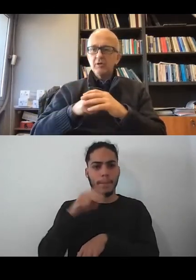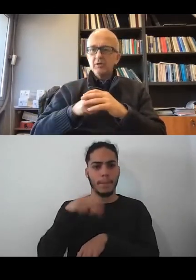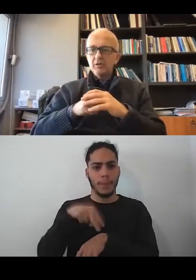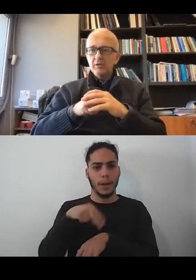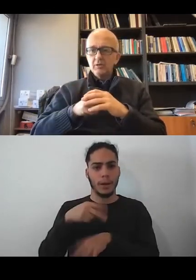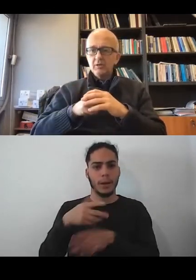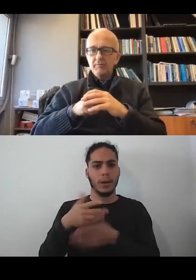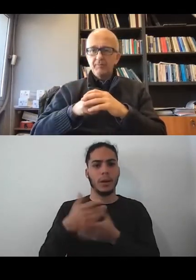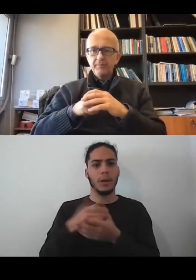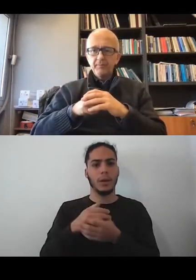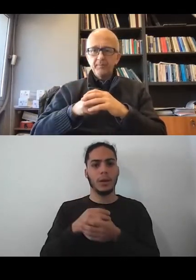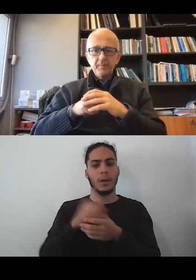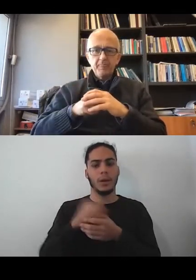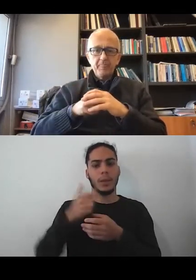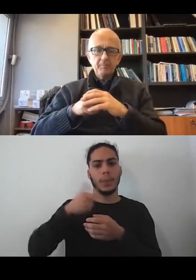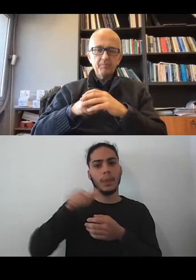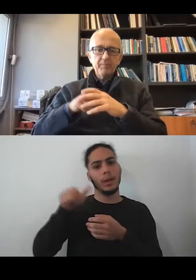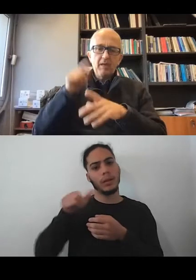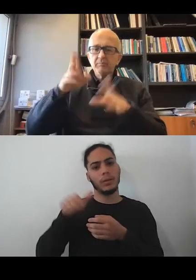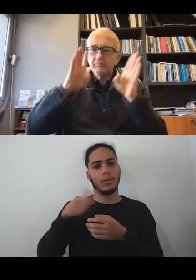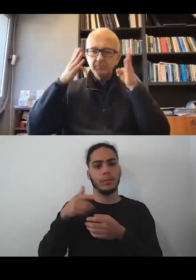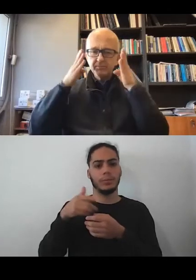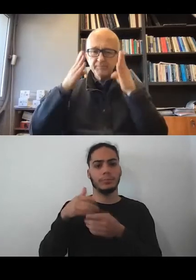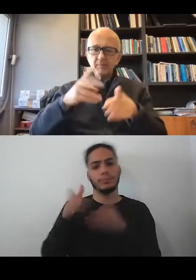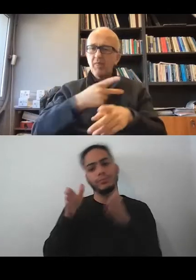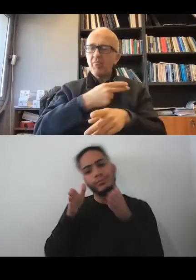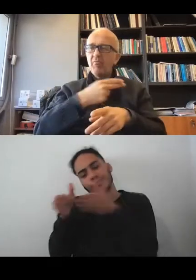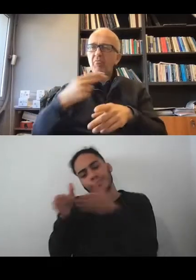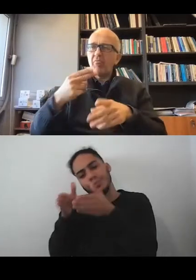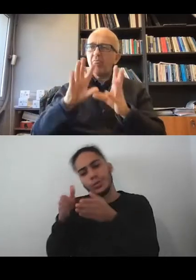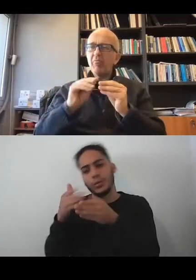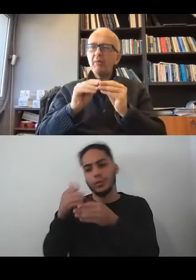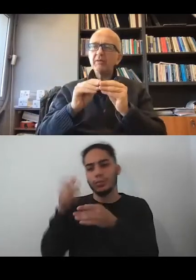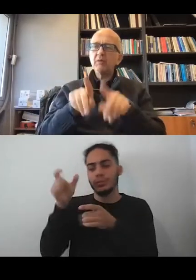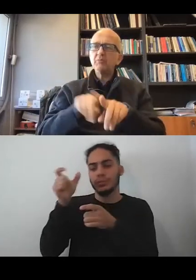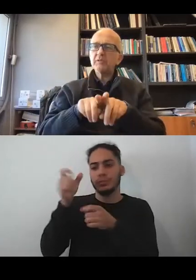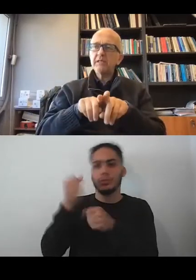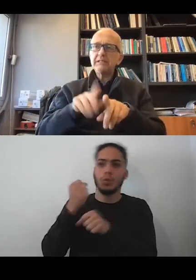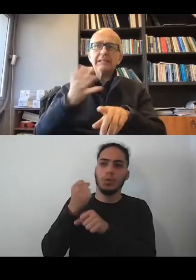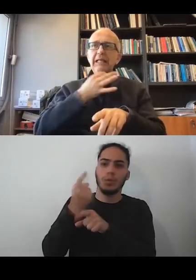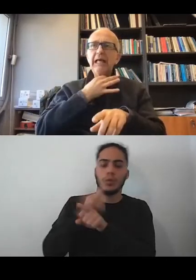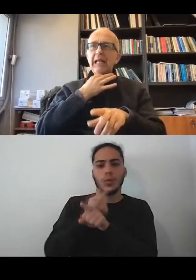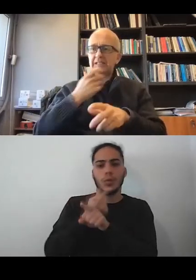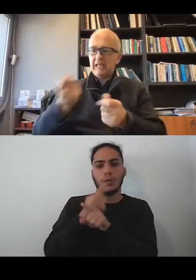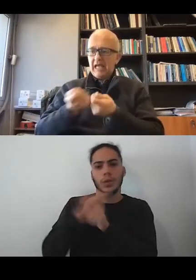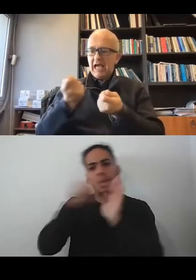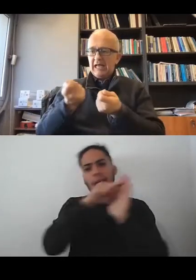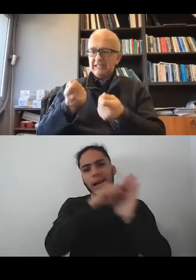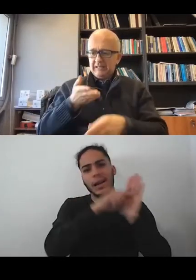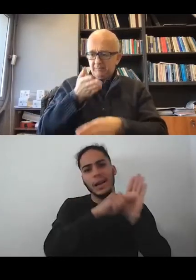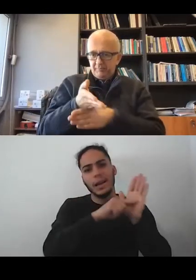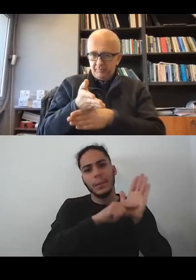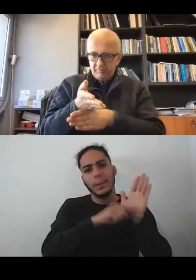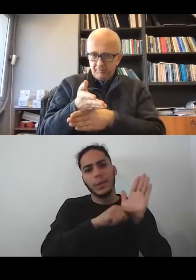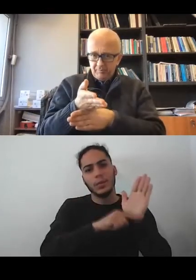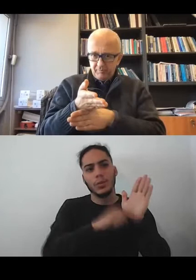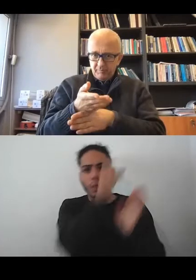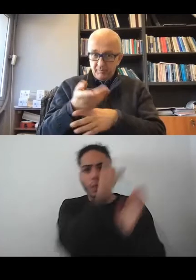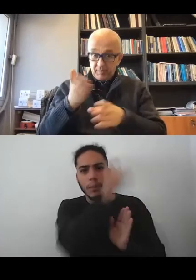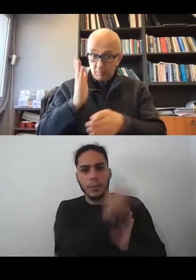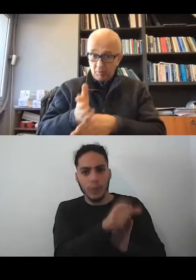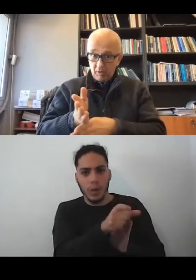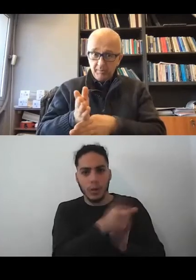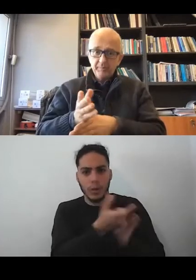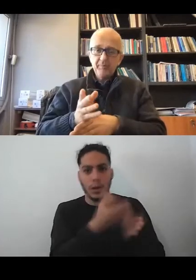They focus on user requirements, courses for the Dutch sign